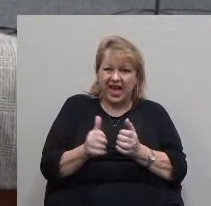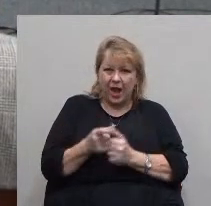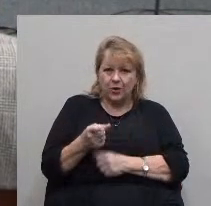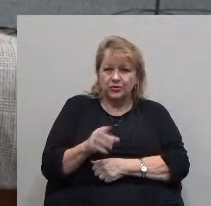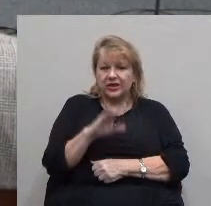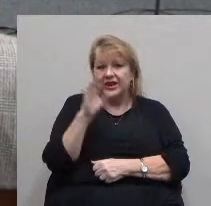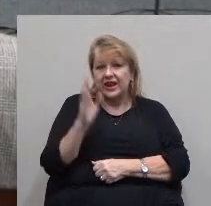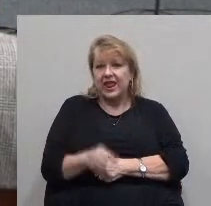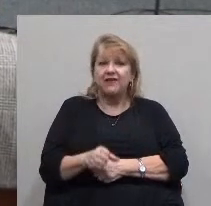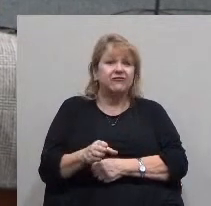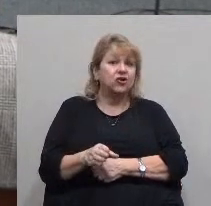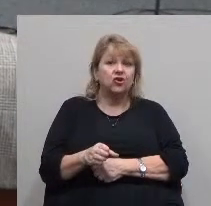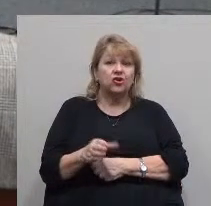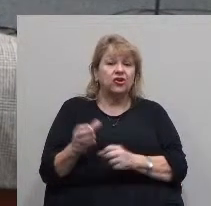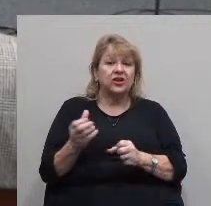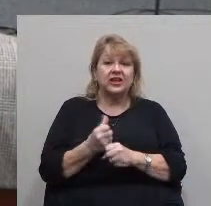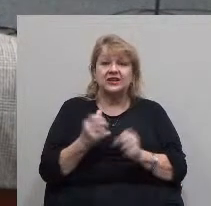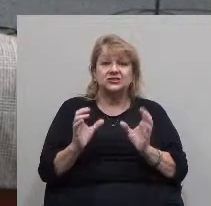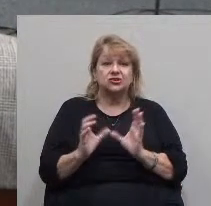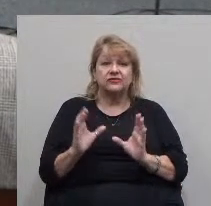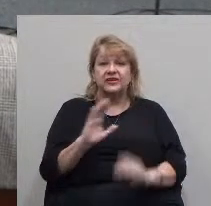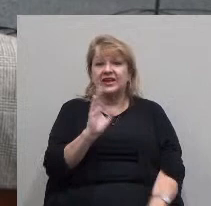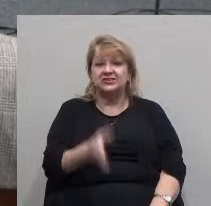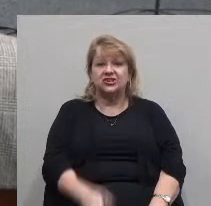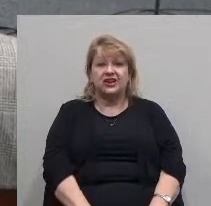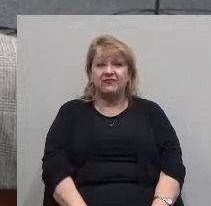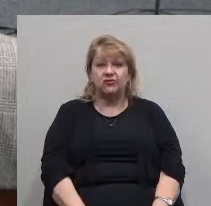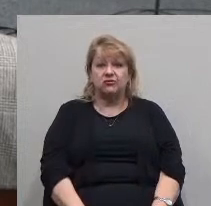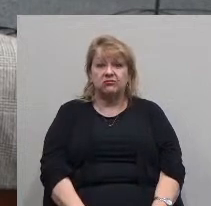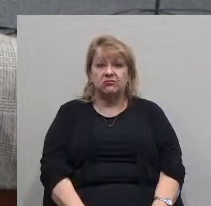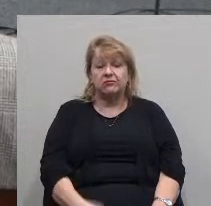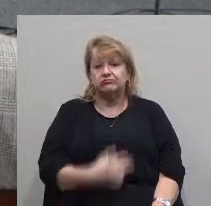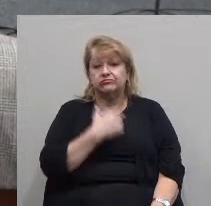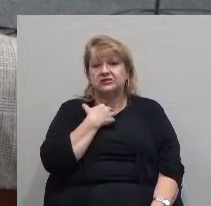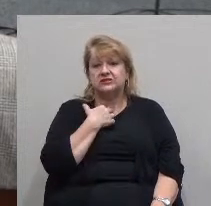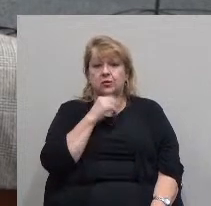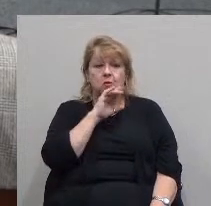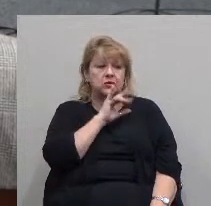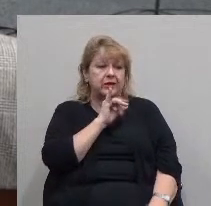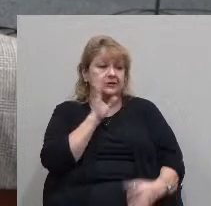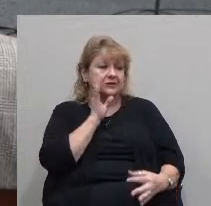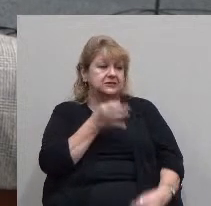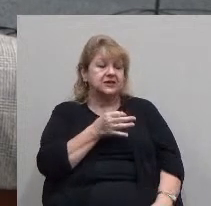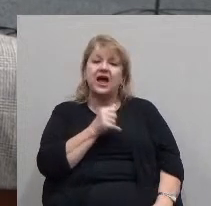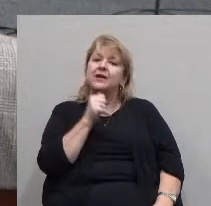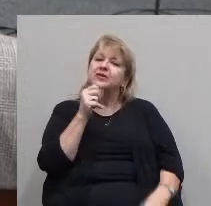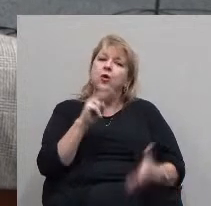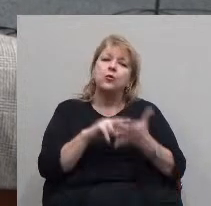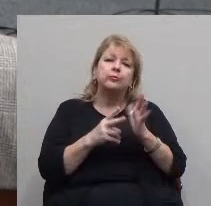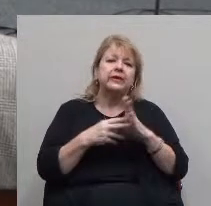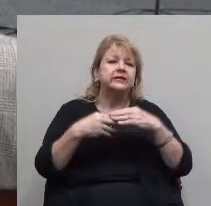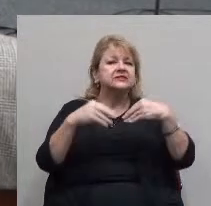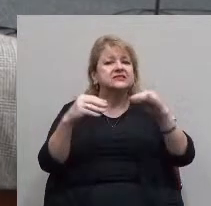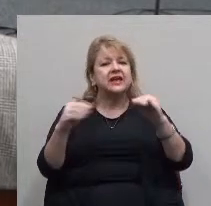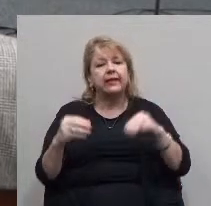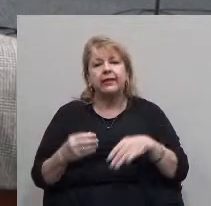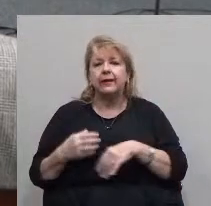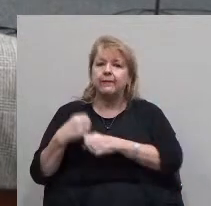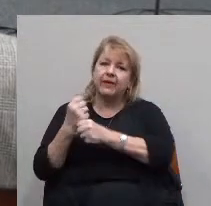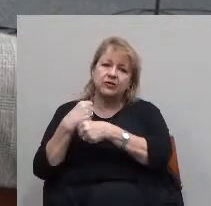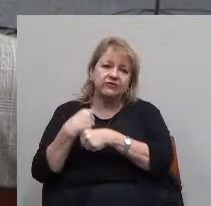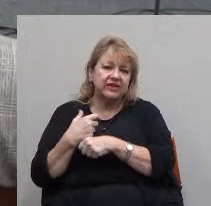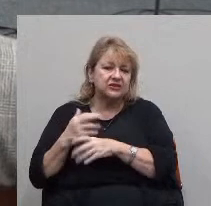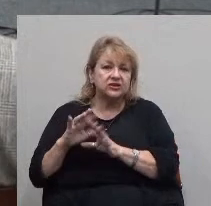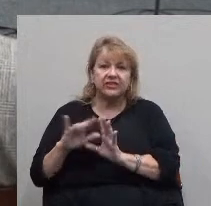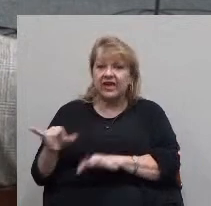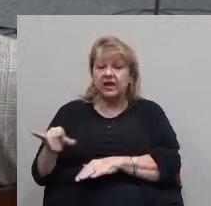never be or never get a certification. Yeah. It's Now, I'm not talking about distribution, manufacturing, and all